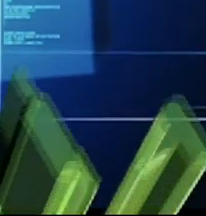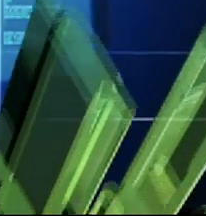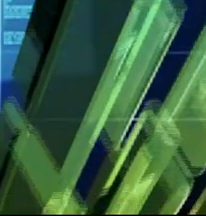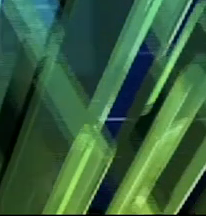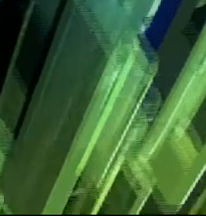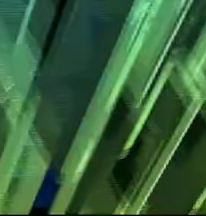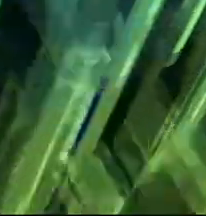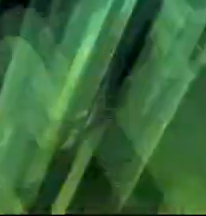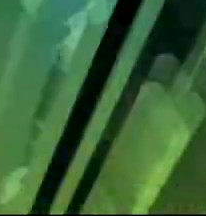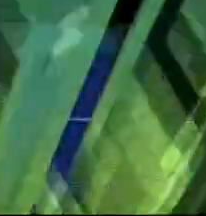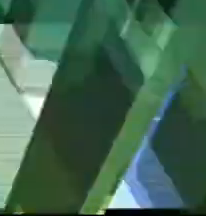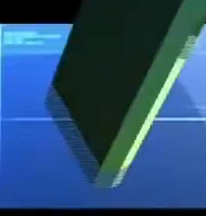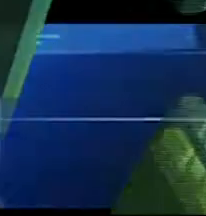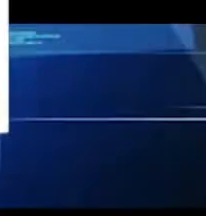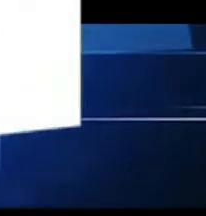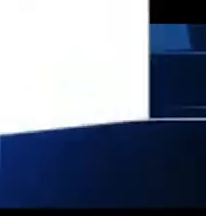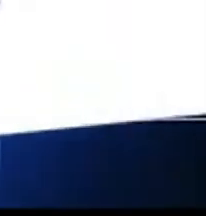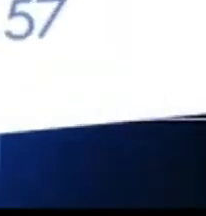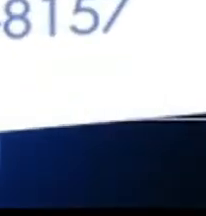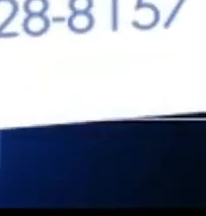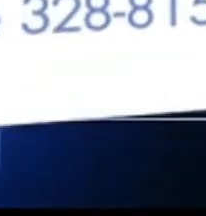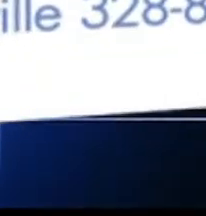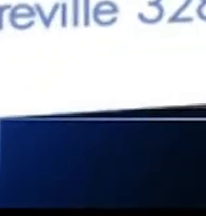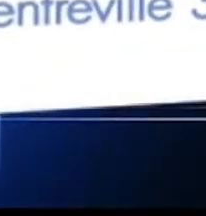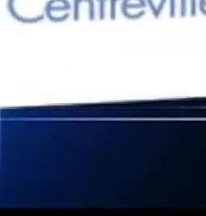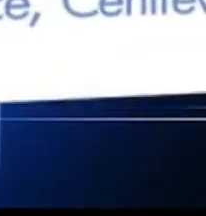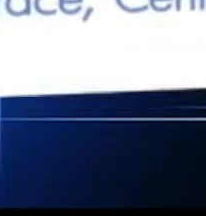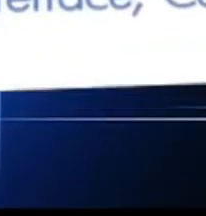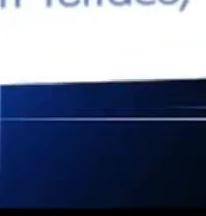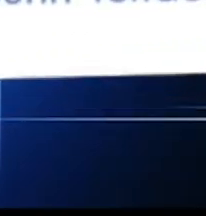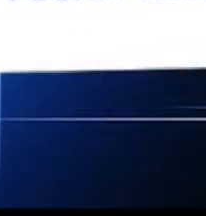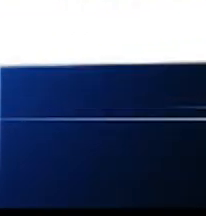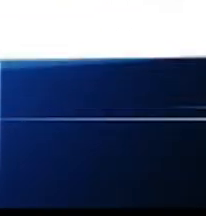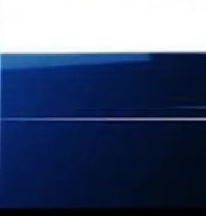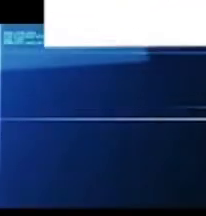ZNS Total Sports, brought to you by Fourth Terrace Diagnostic Center.